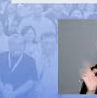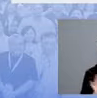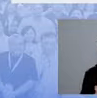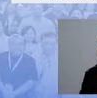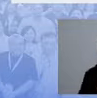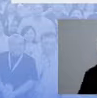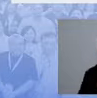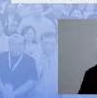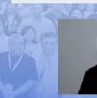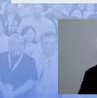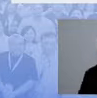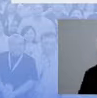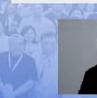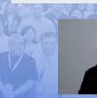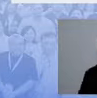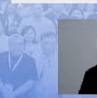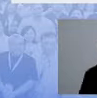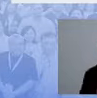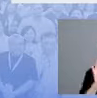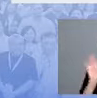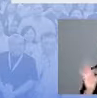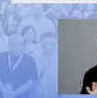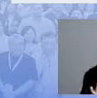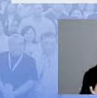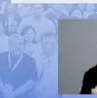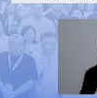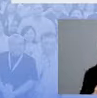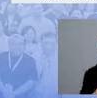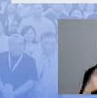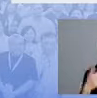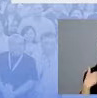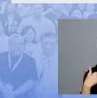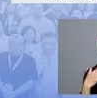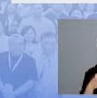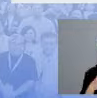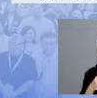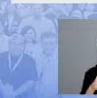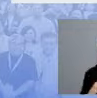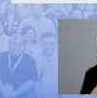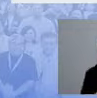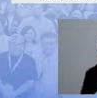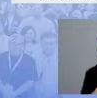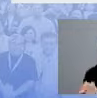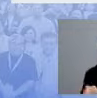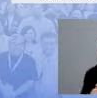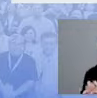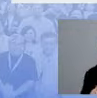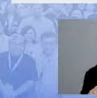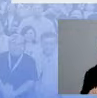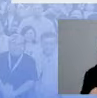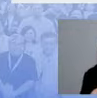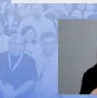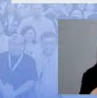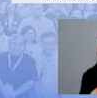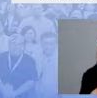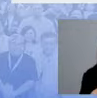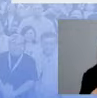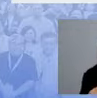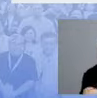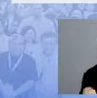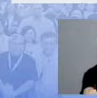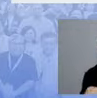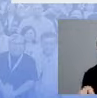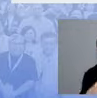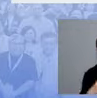social SSE framework. And apart from that, we are also incorporating social work framework into the work that we do.